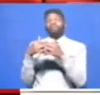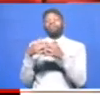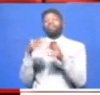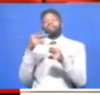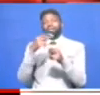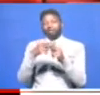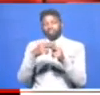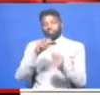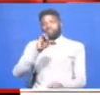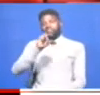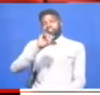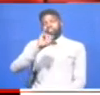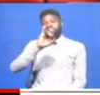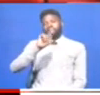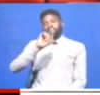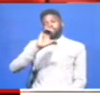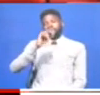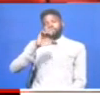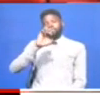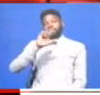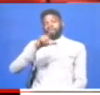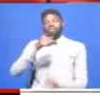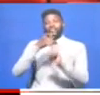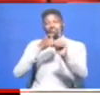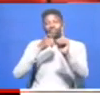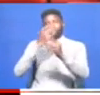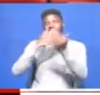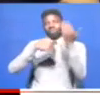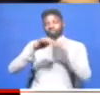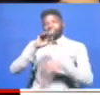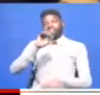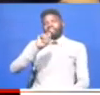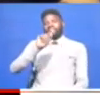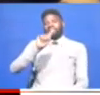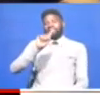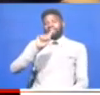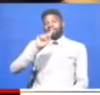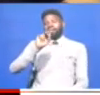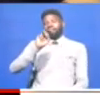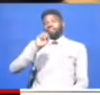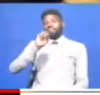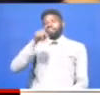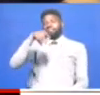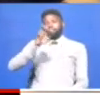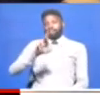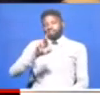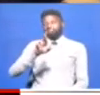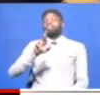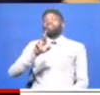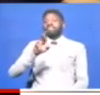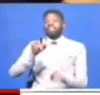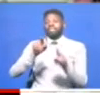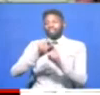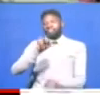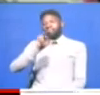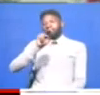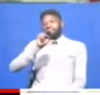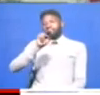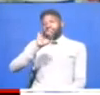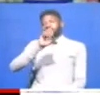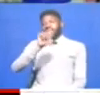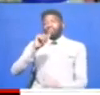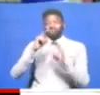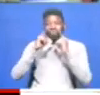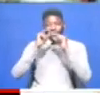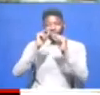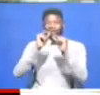the University of Tampa and Lisa Alienello, Center for Global Nursing Development, the virtual e-learning has been